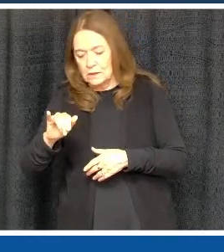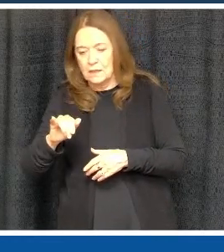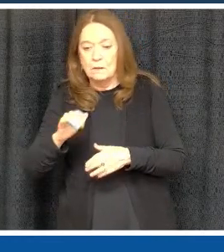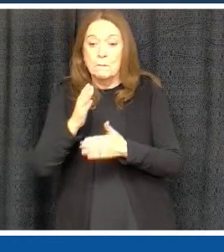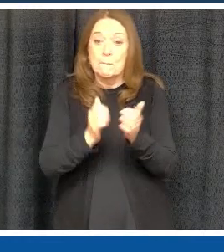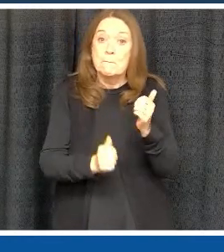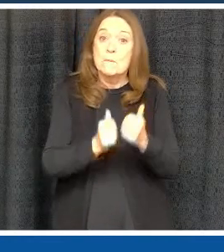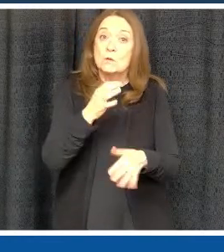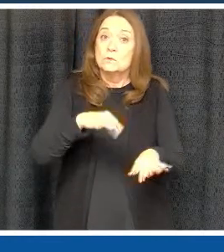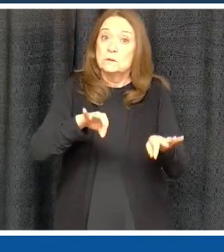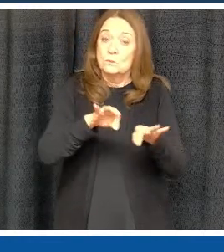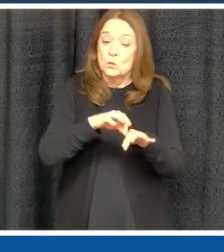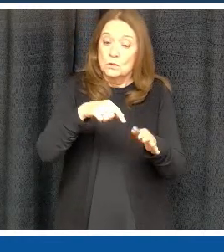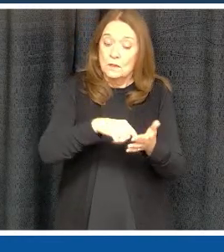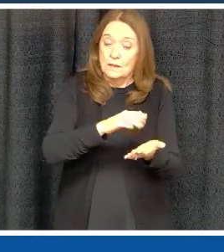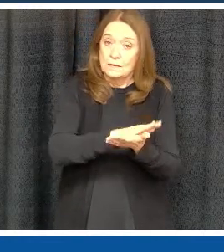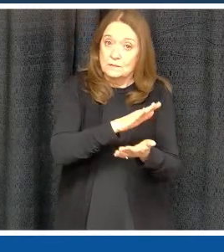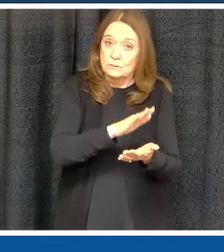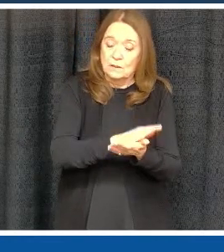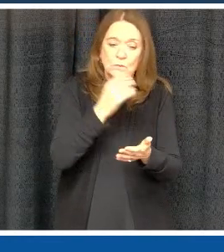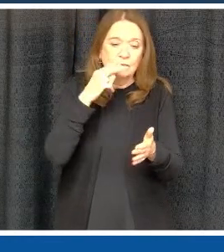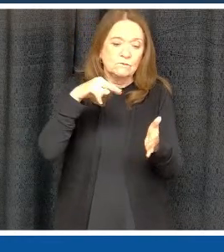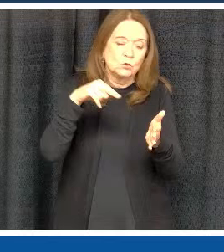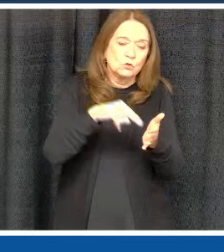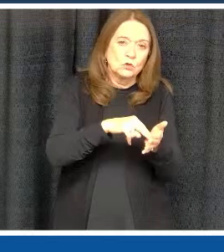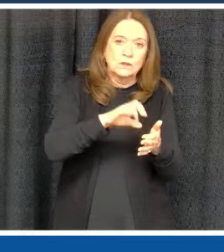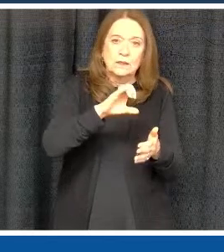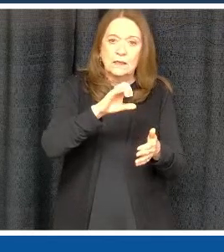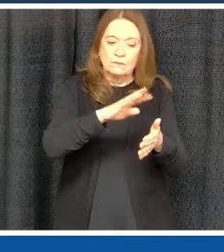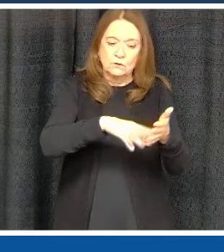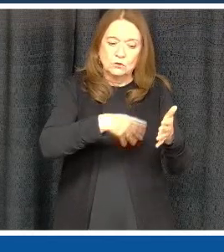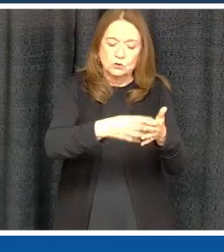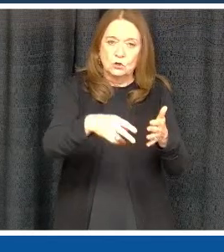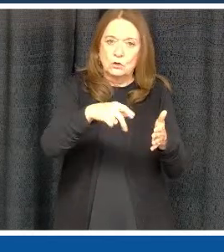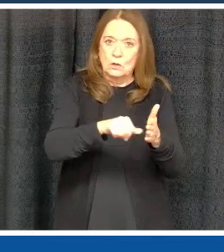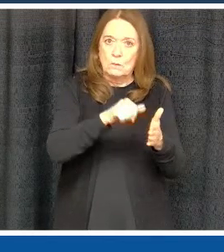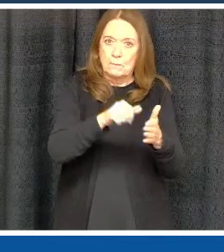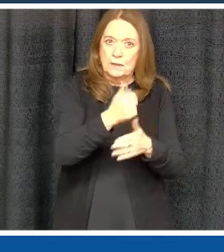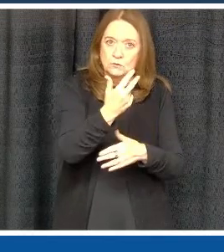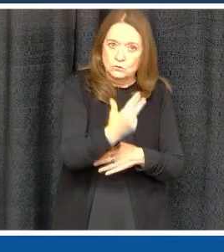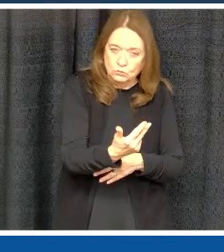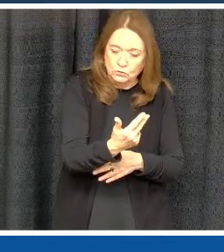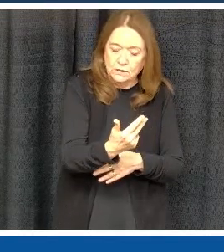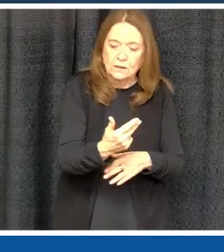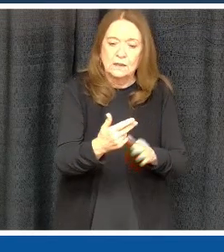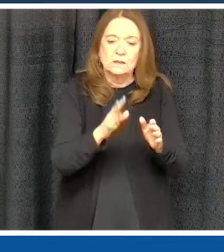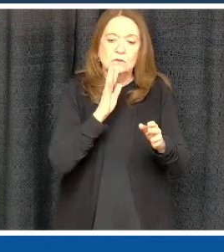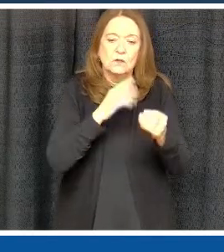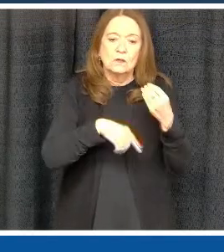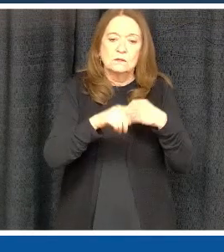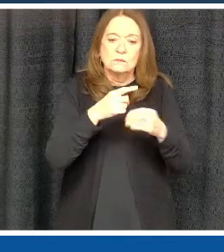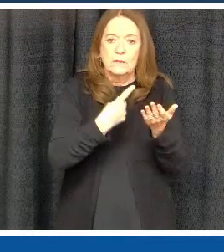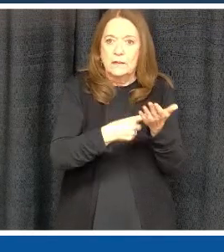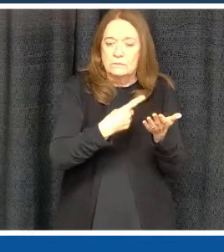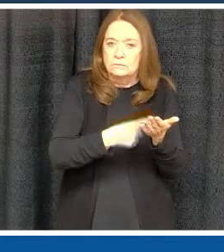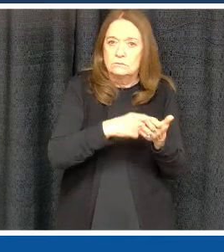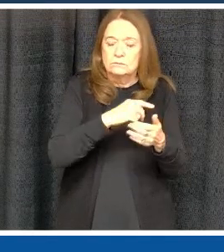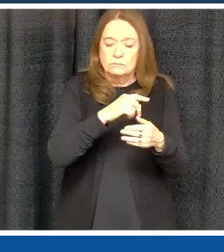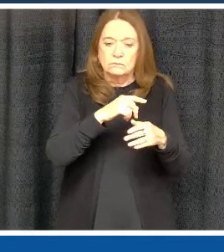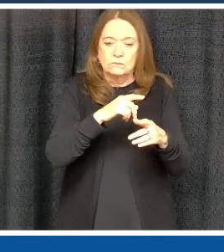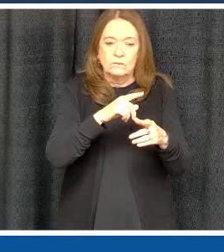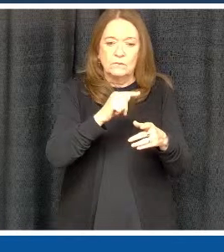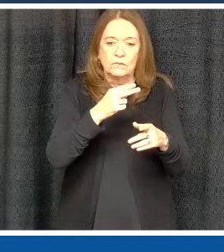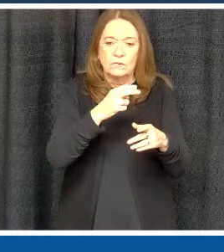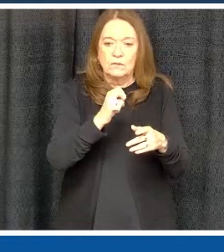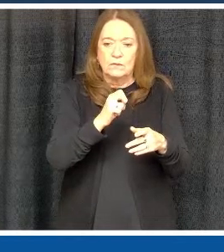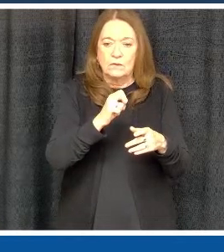ones on this handout is if you look at the chart on page 3 of the handout, it talks about the